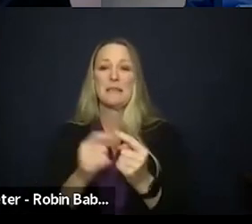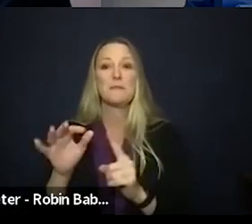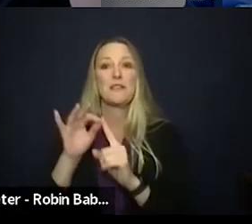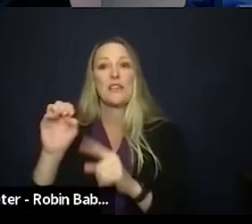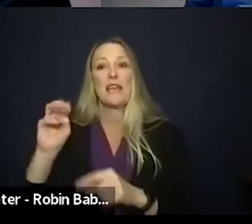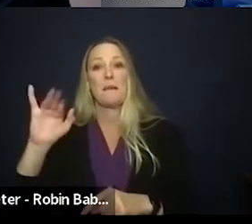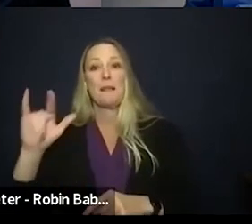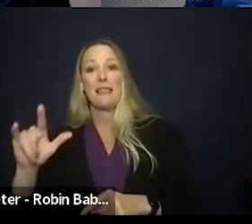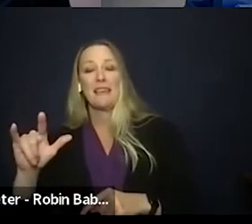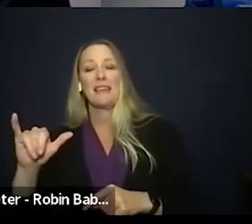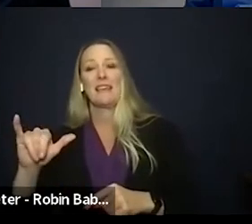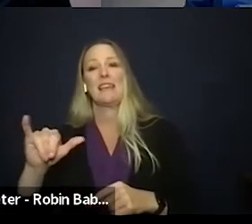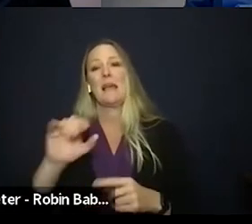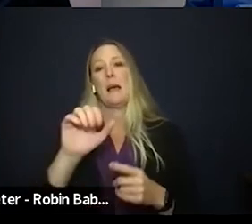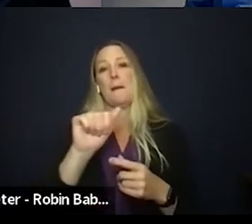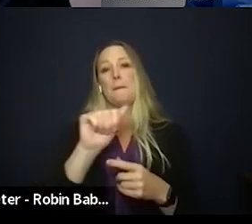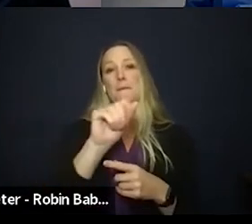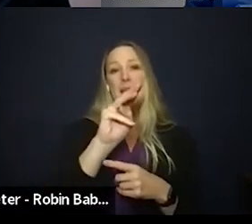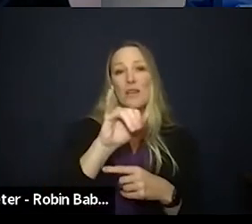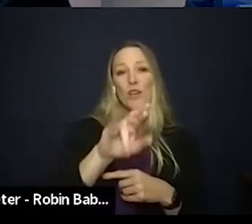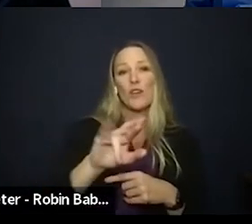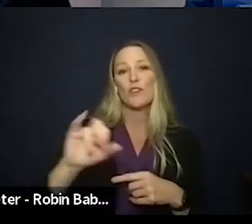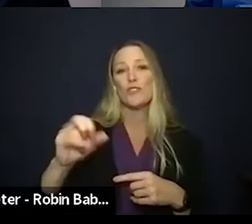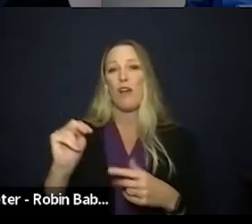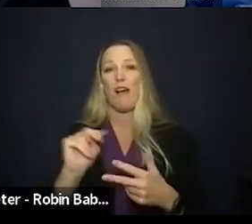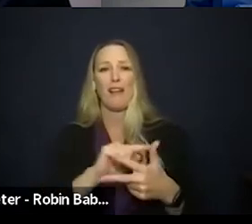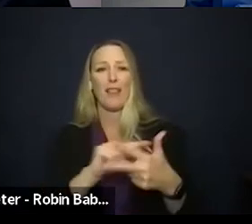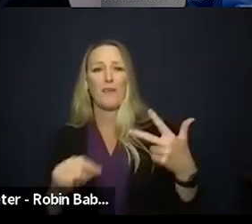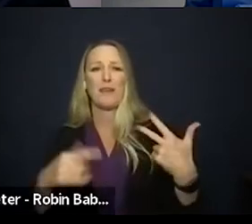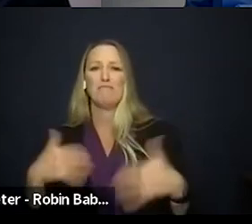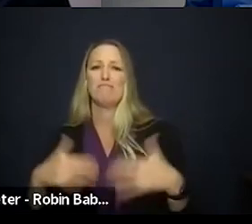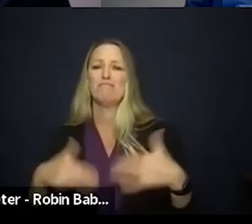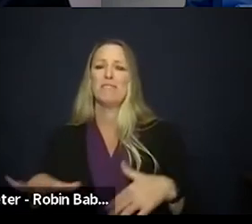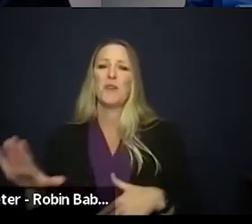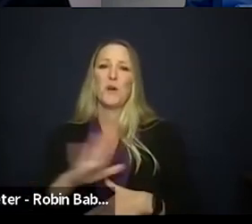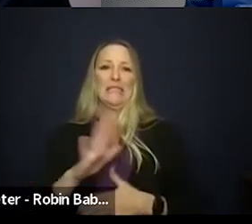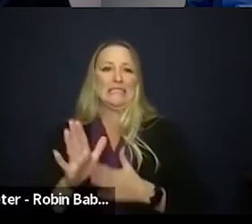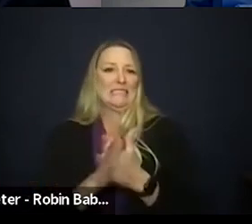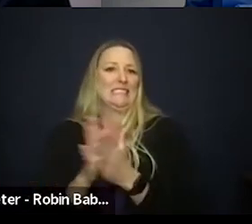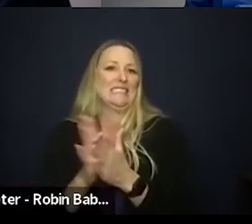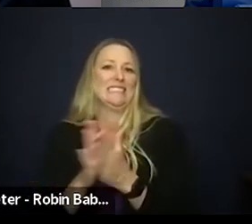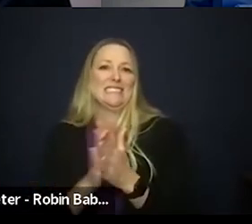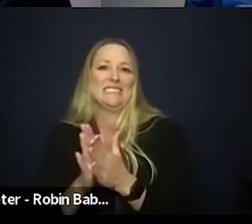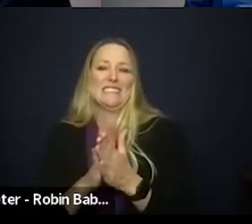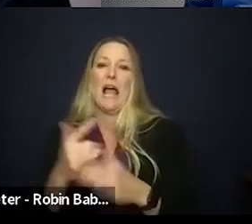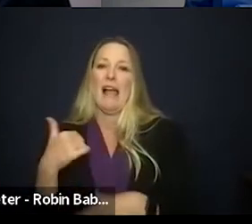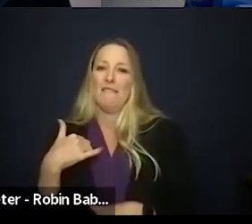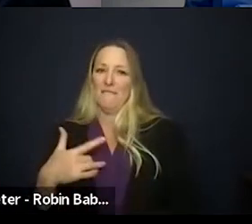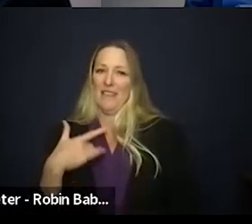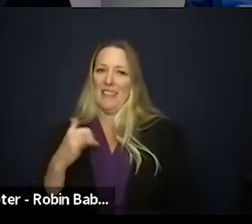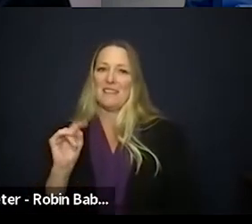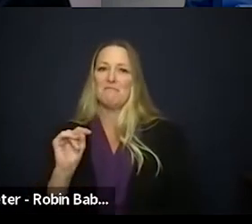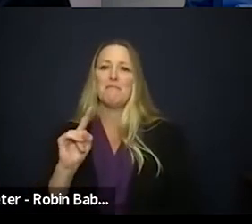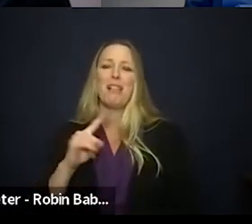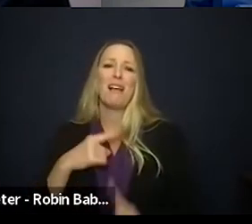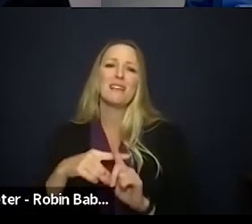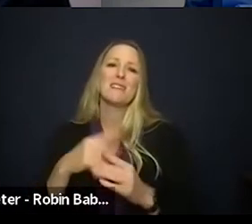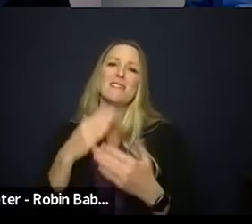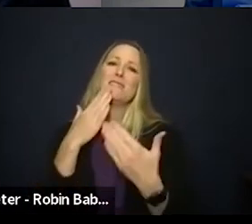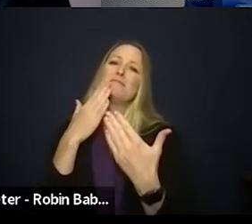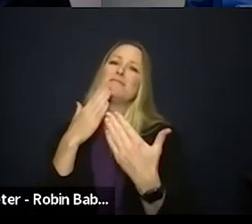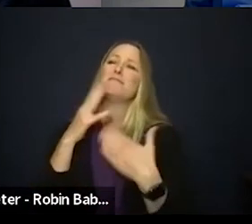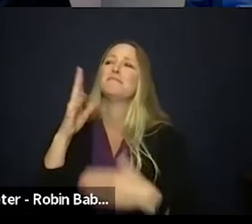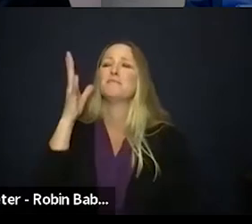enthusiasm and their brilliance is palpable and also just want to share my deep appreciation for the generosity of mr